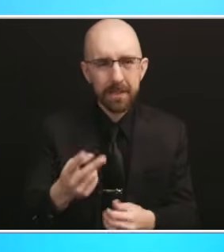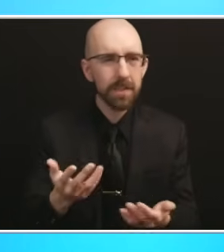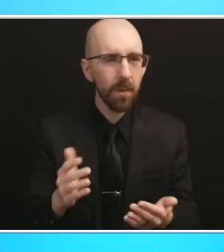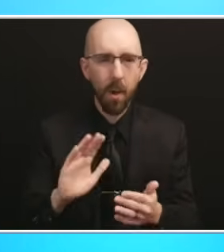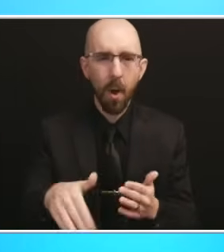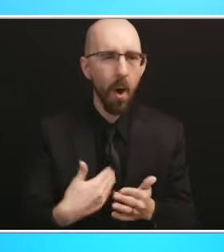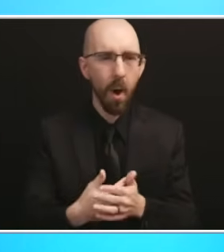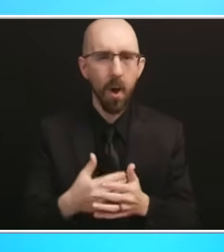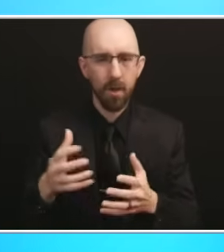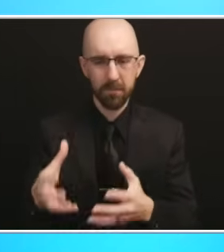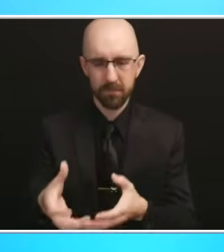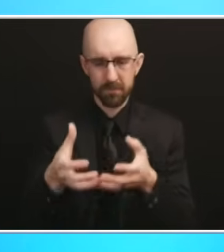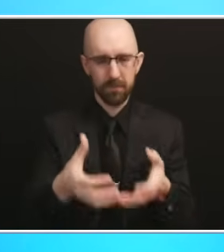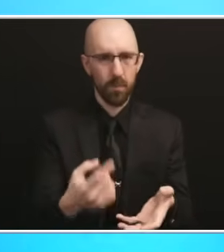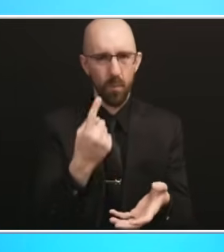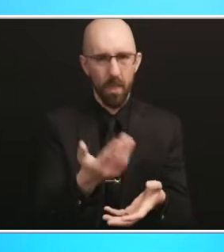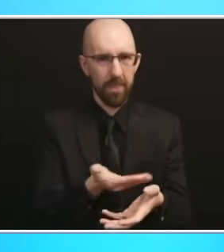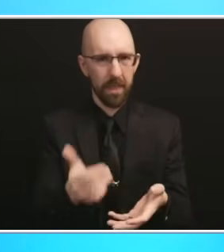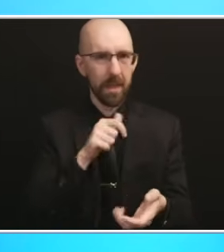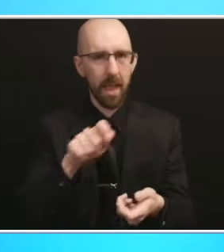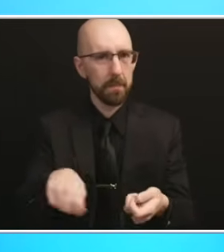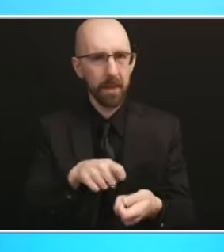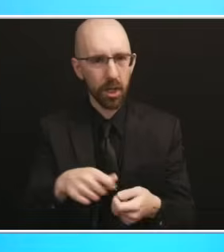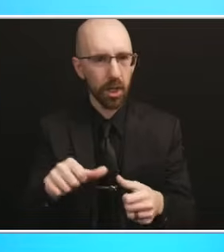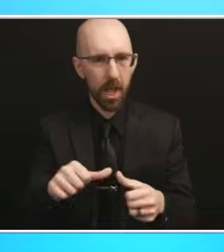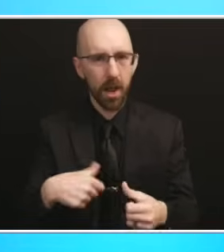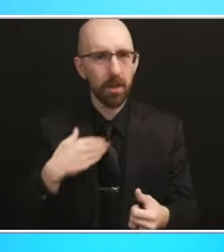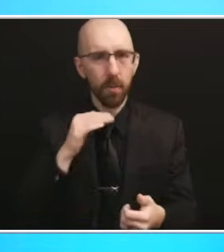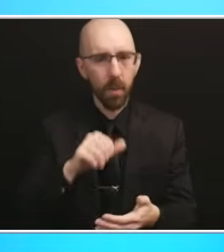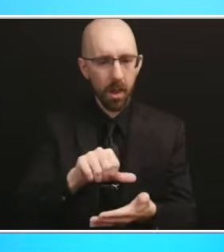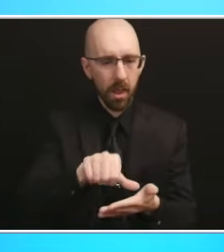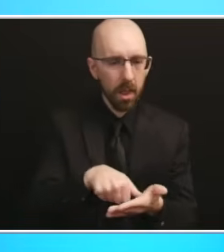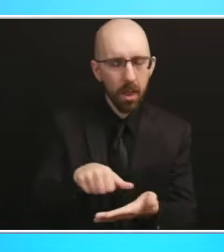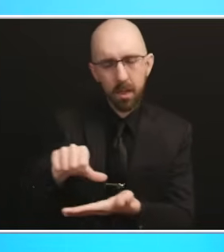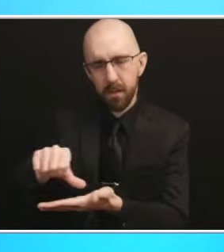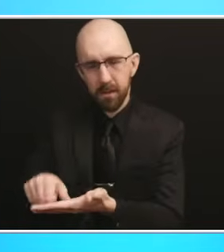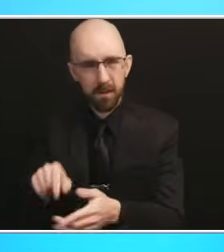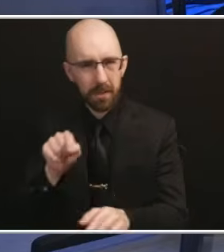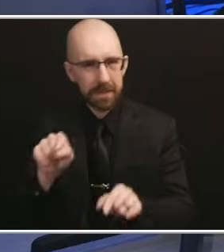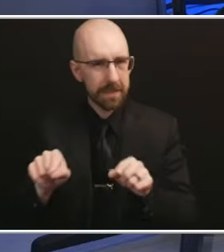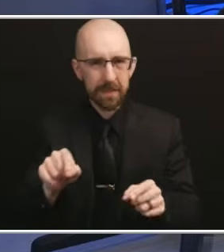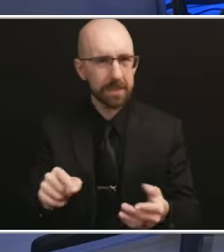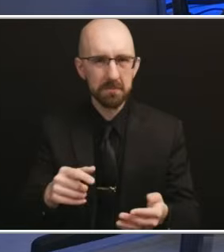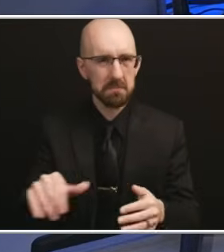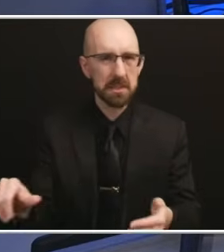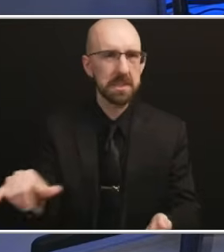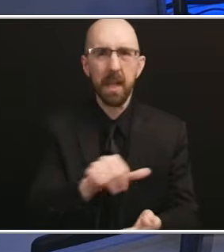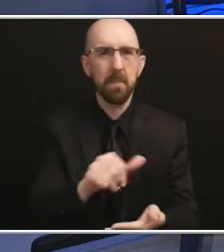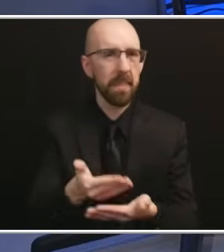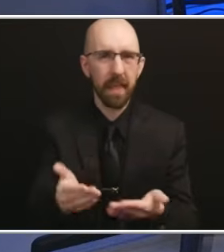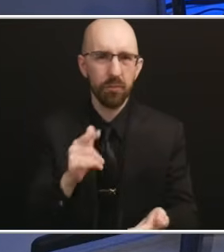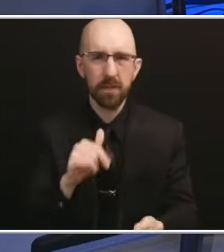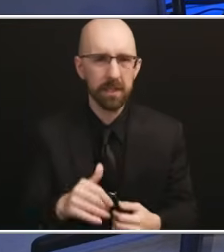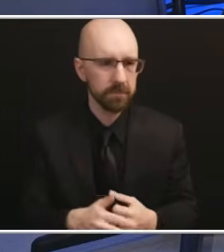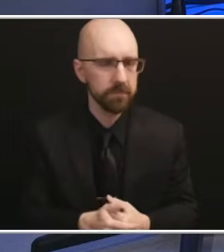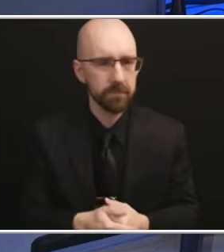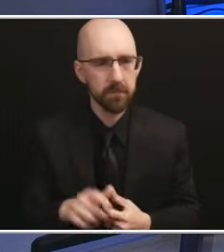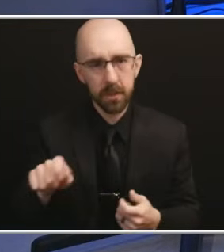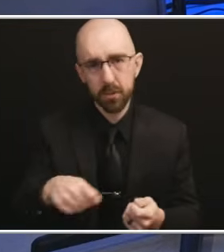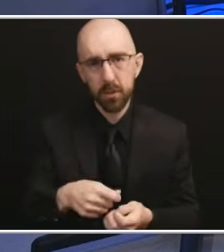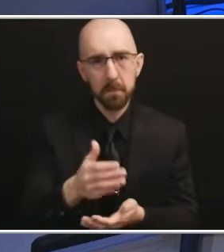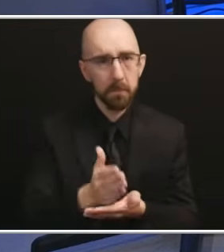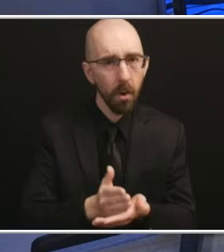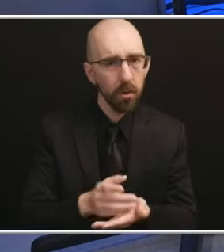whole. So there's not particular areas that we would carve out of the liver for someone. And how about the certain parts of the liver that should or should